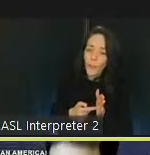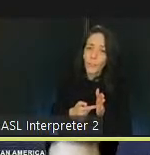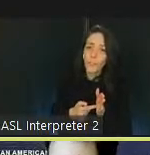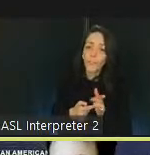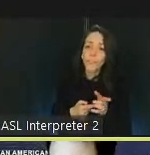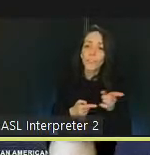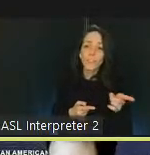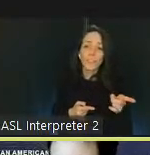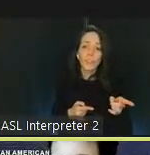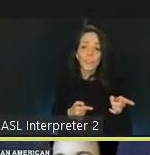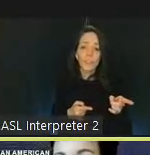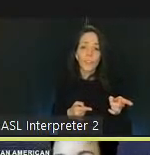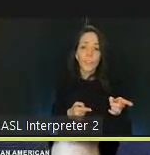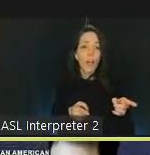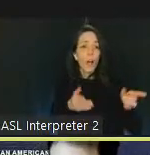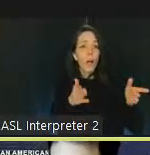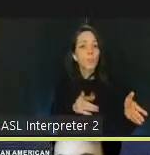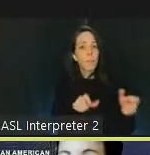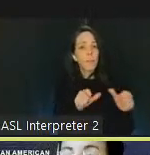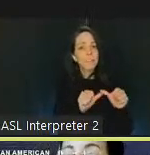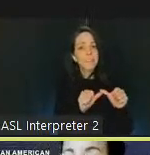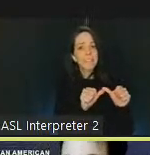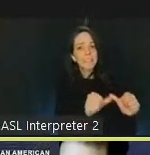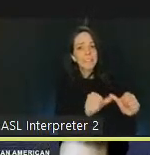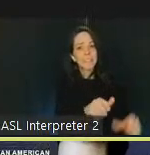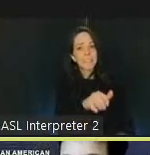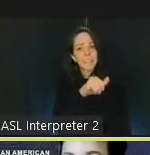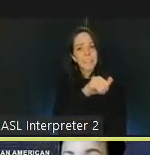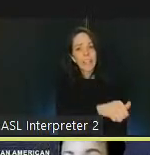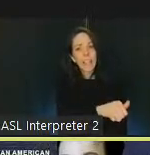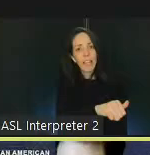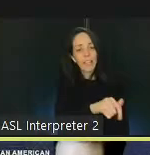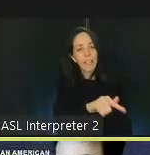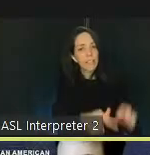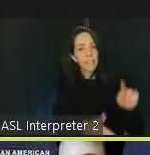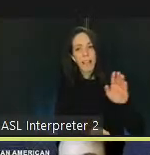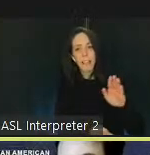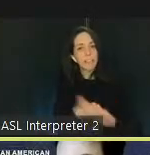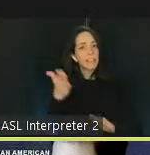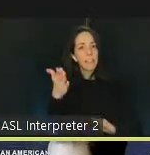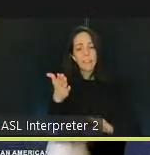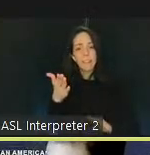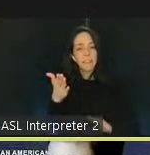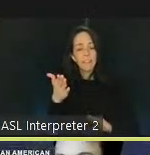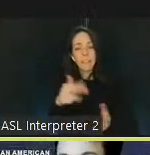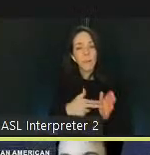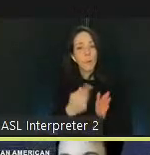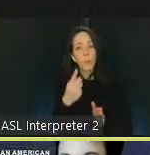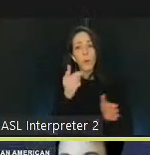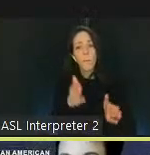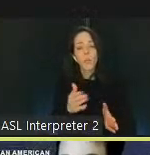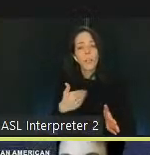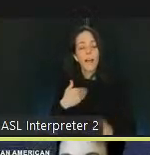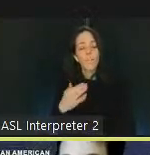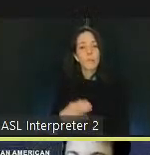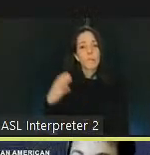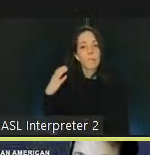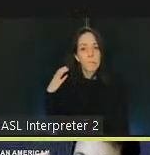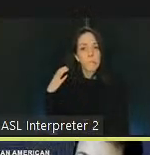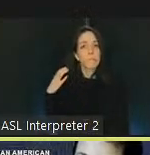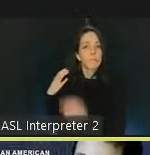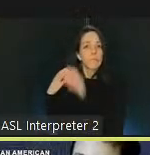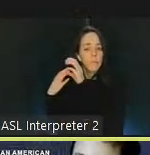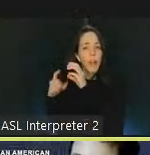not end their shift, but to stay on for a second shift in a row, which in